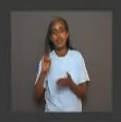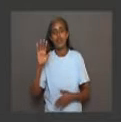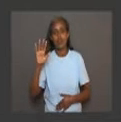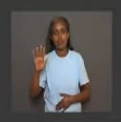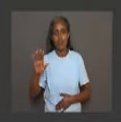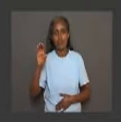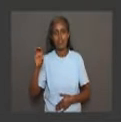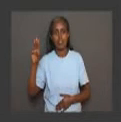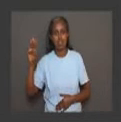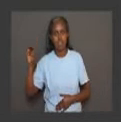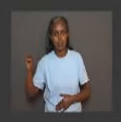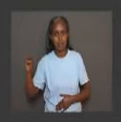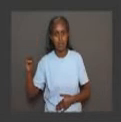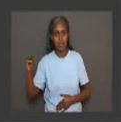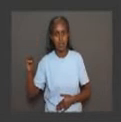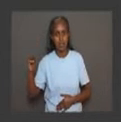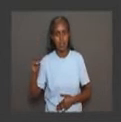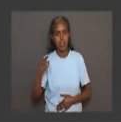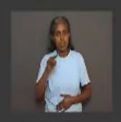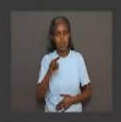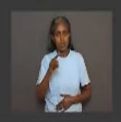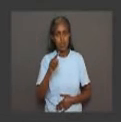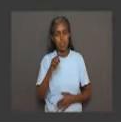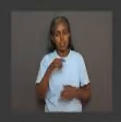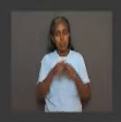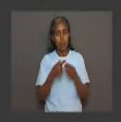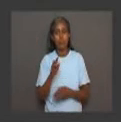5 centimeters should be about right.